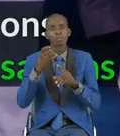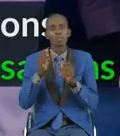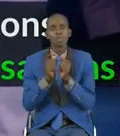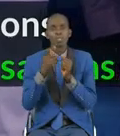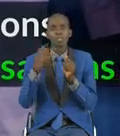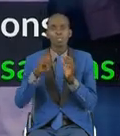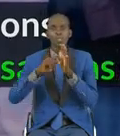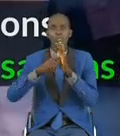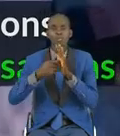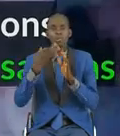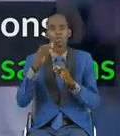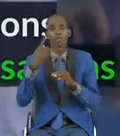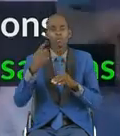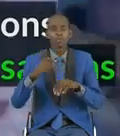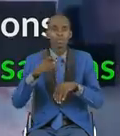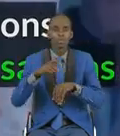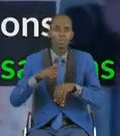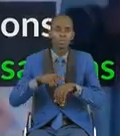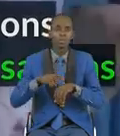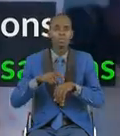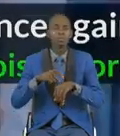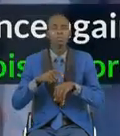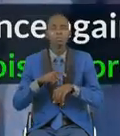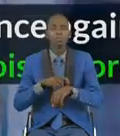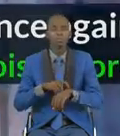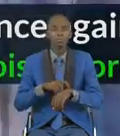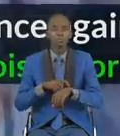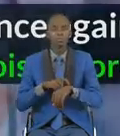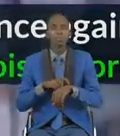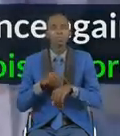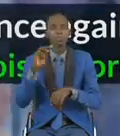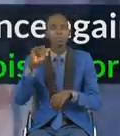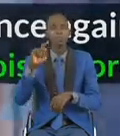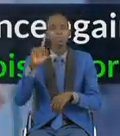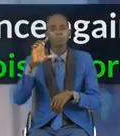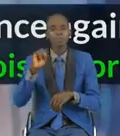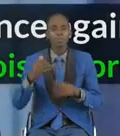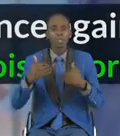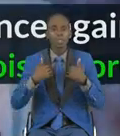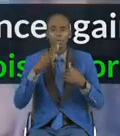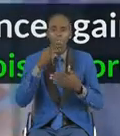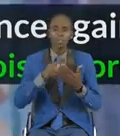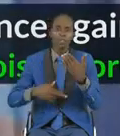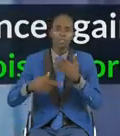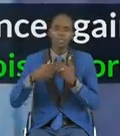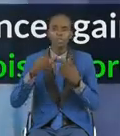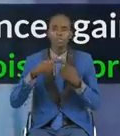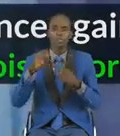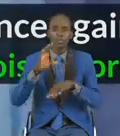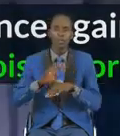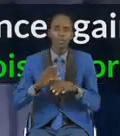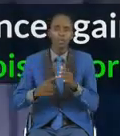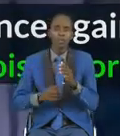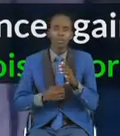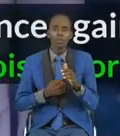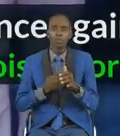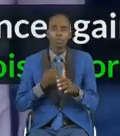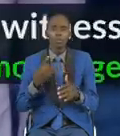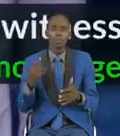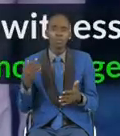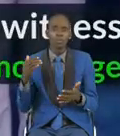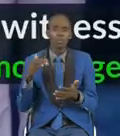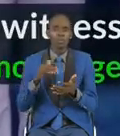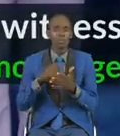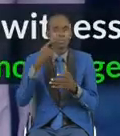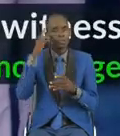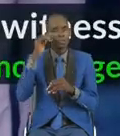keys of the seasons. Mantles have been restored to the church. For the